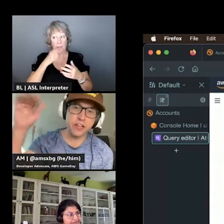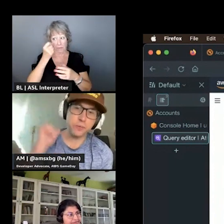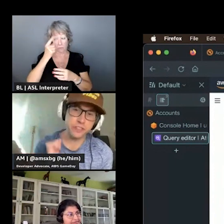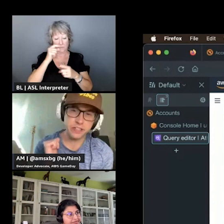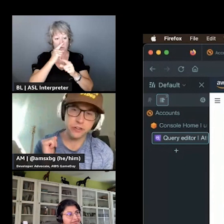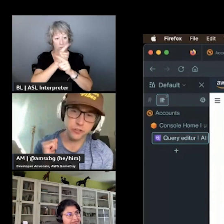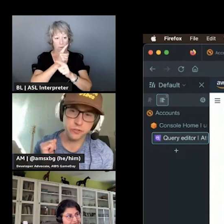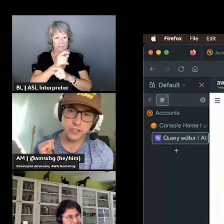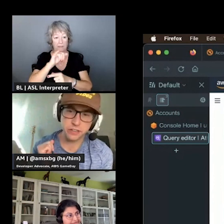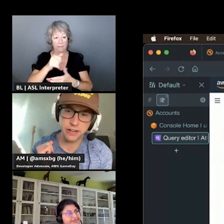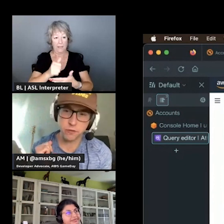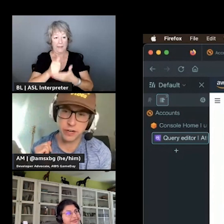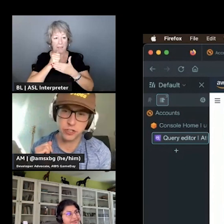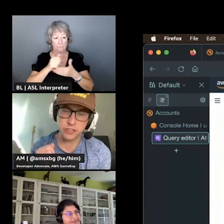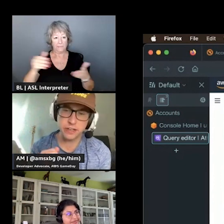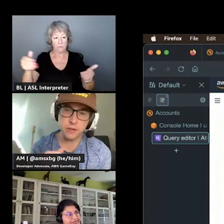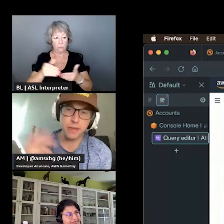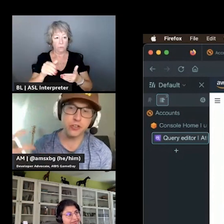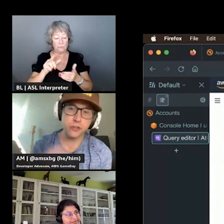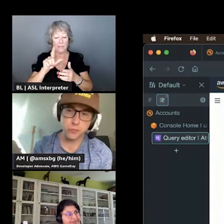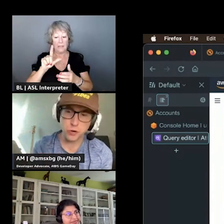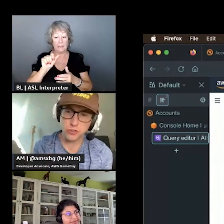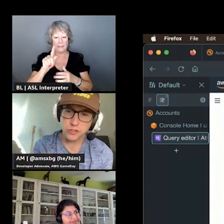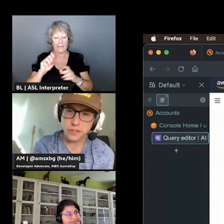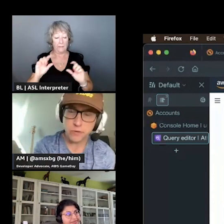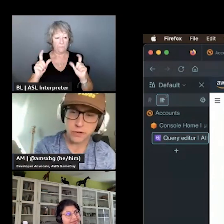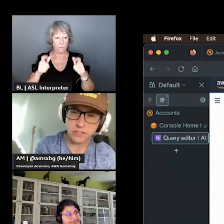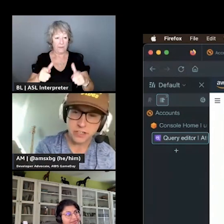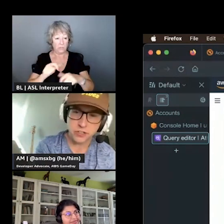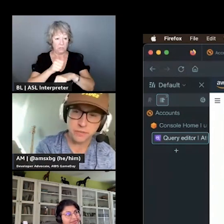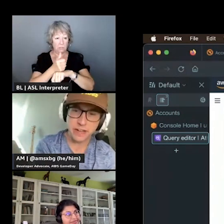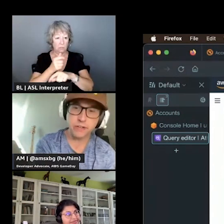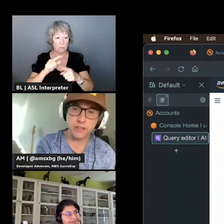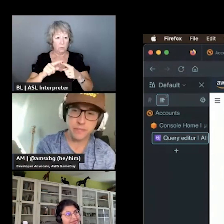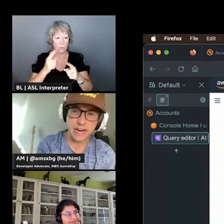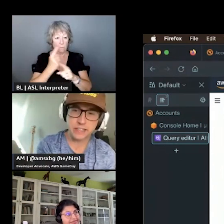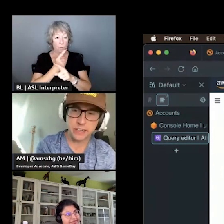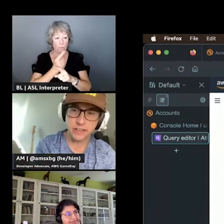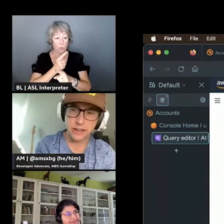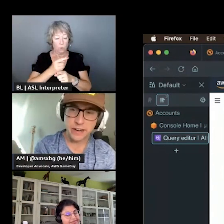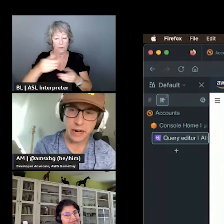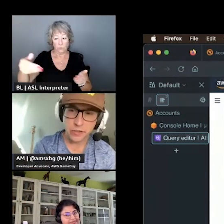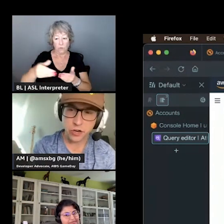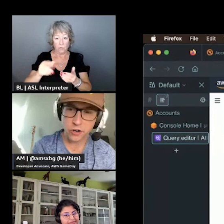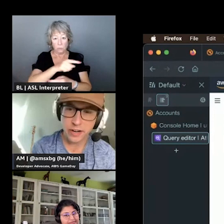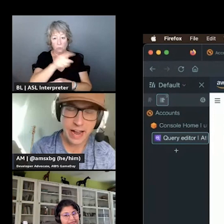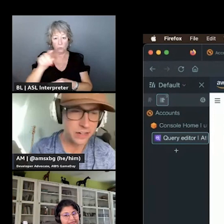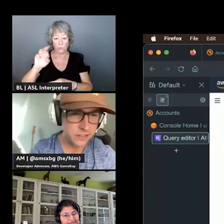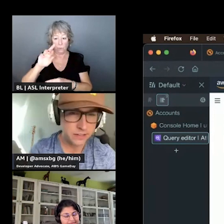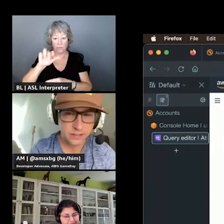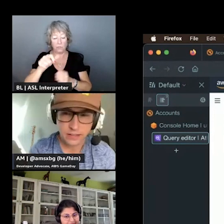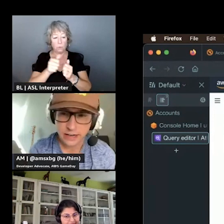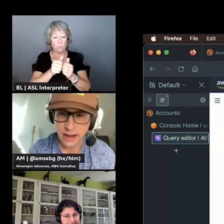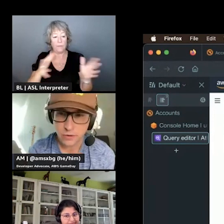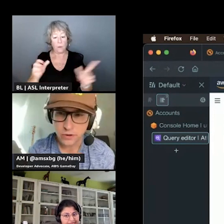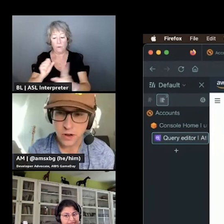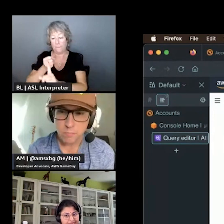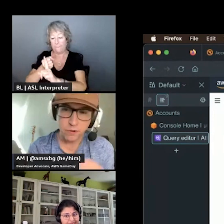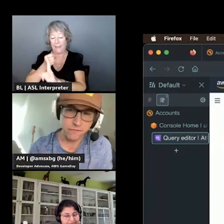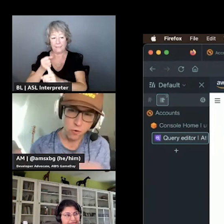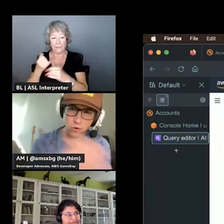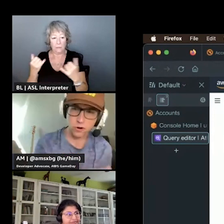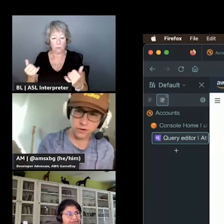correctly, this helps in introducing Lake Formation in a measured approach to the organization without impacting how the current access is laid